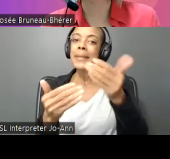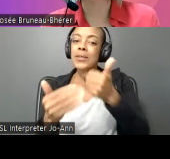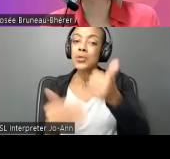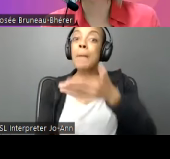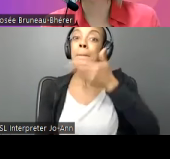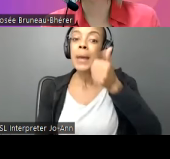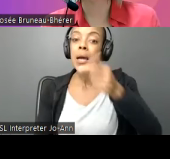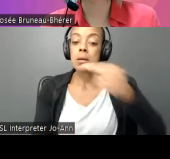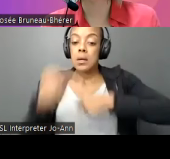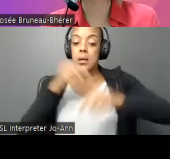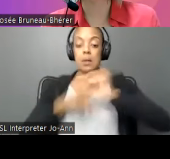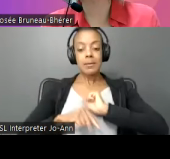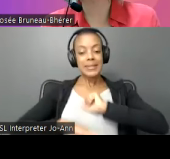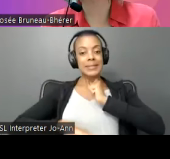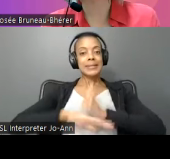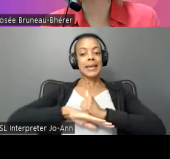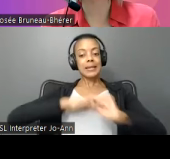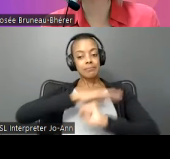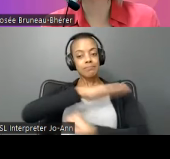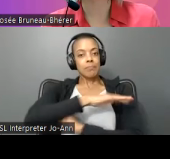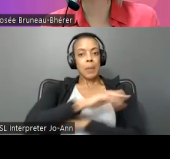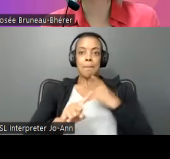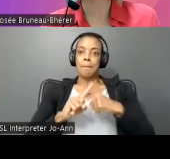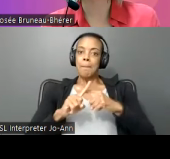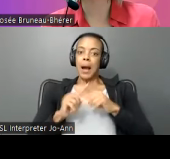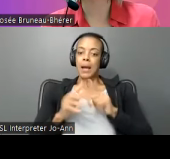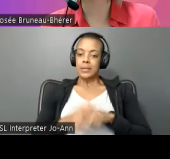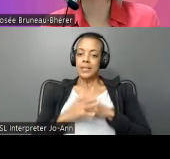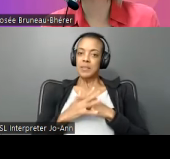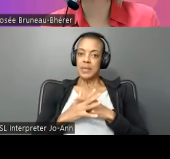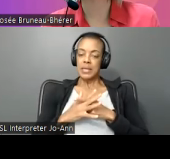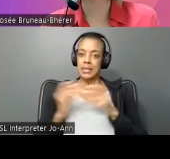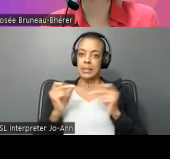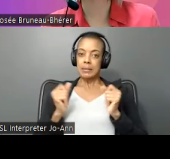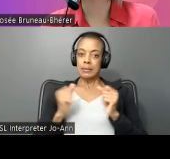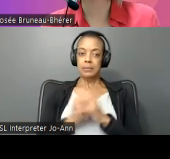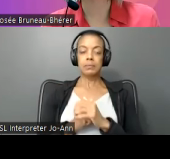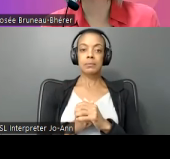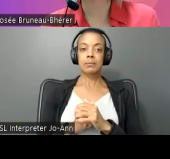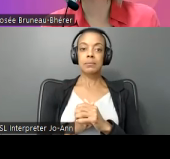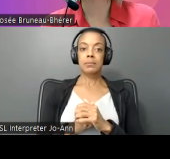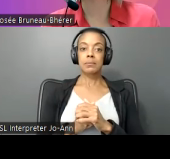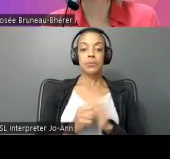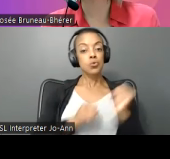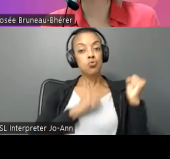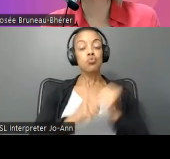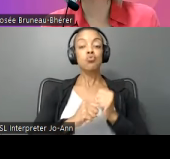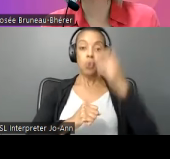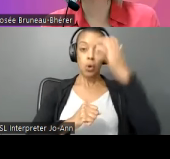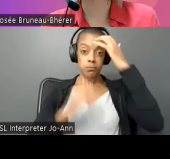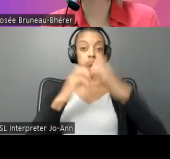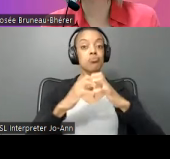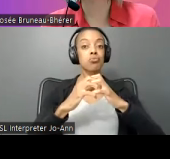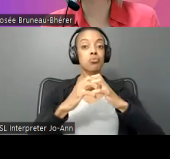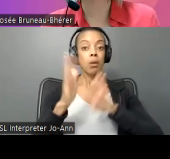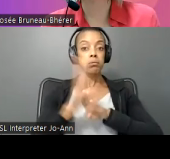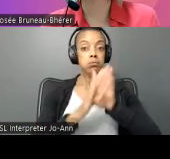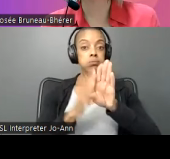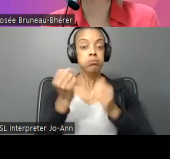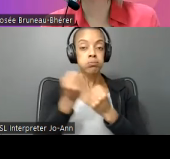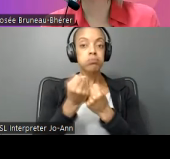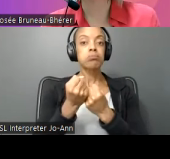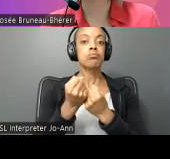to build solid brain architecture in the first place. One of the things that sturdy brain architecture supports is the development of